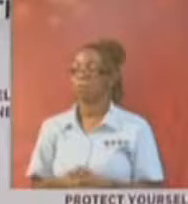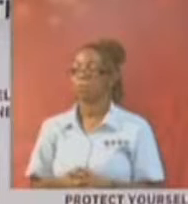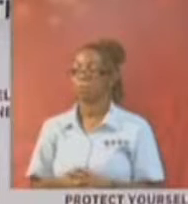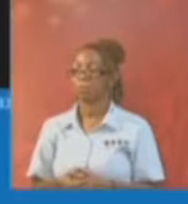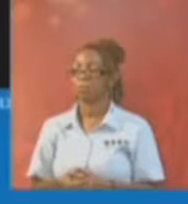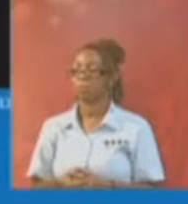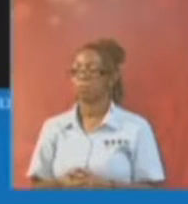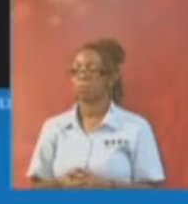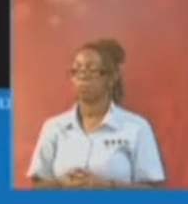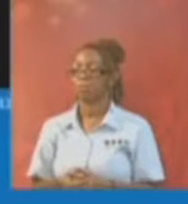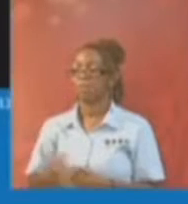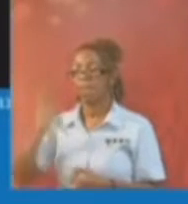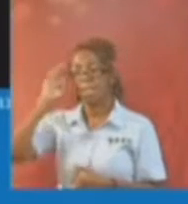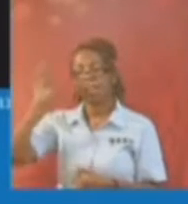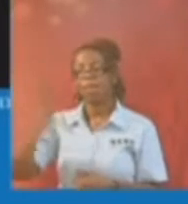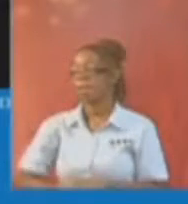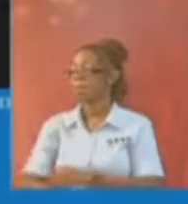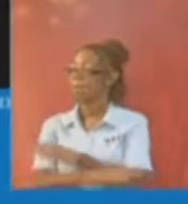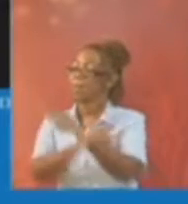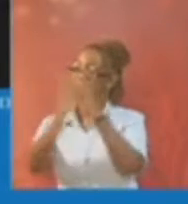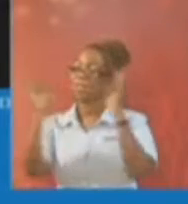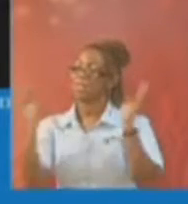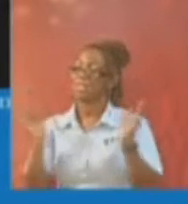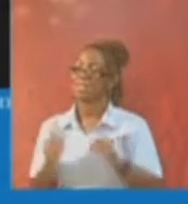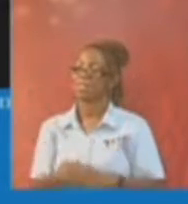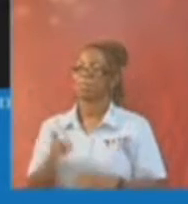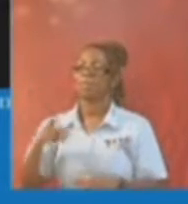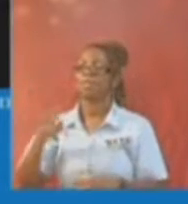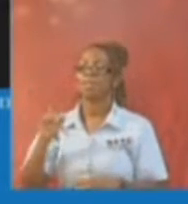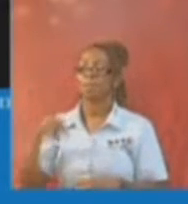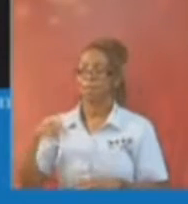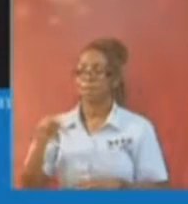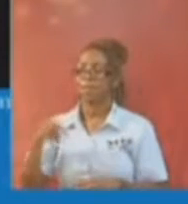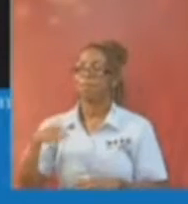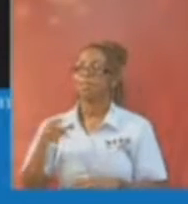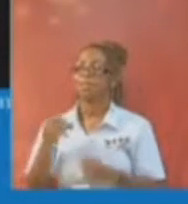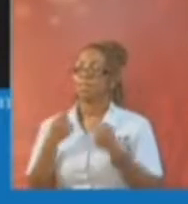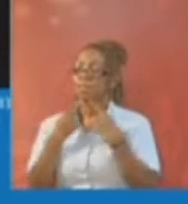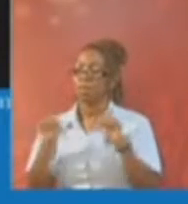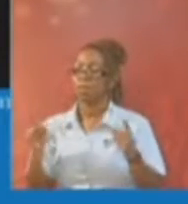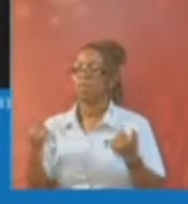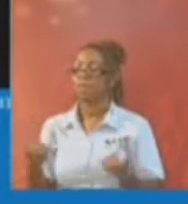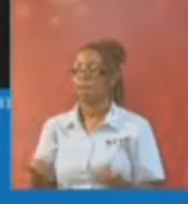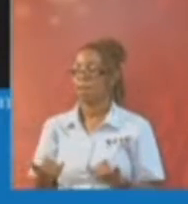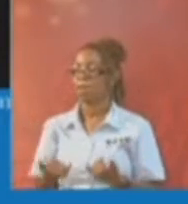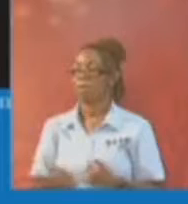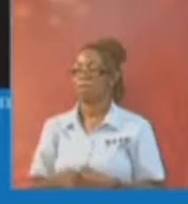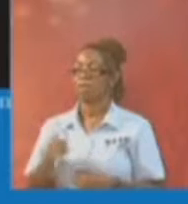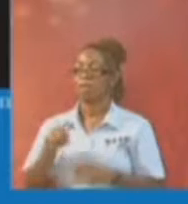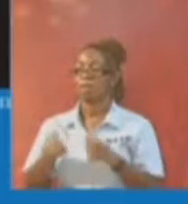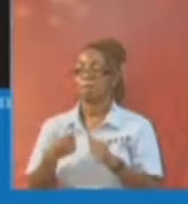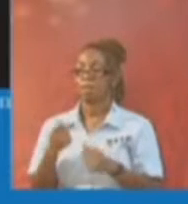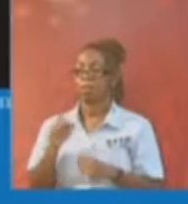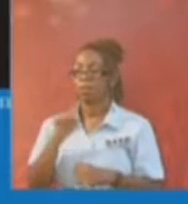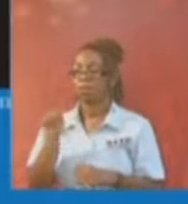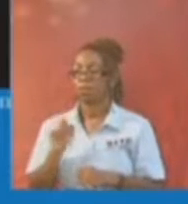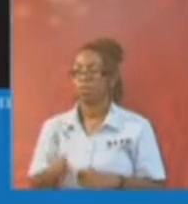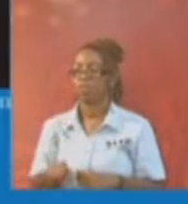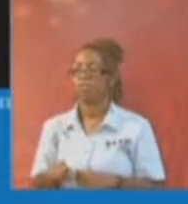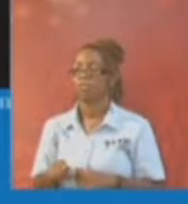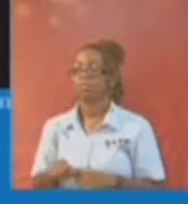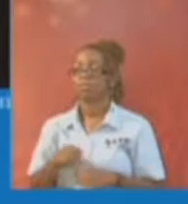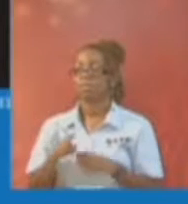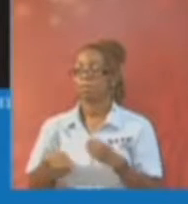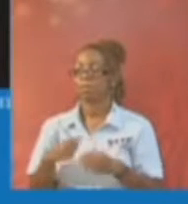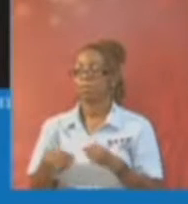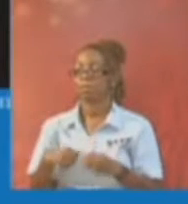Hi, good morning. Priya Bihari, azpnews.com. Good morning to everyone. My first question has to do with the map